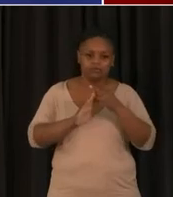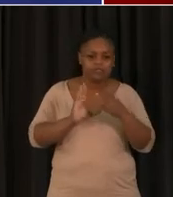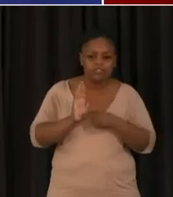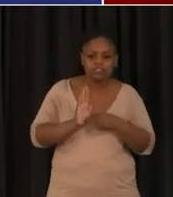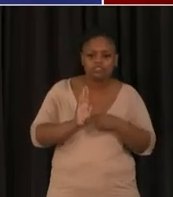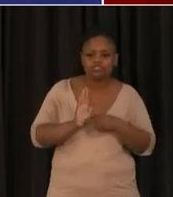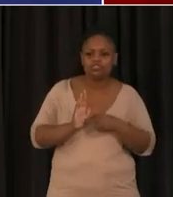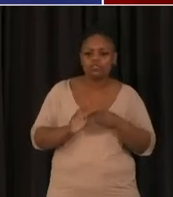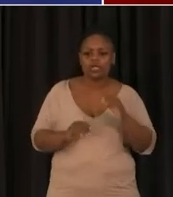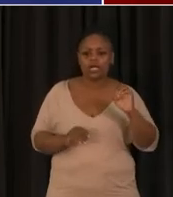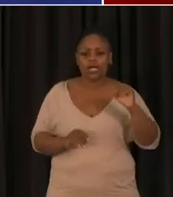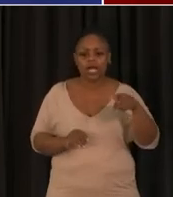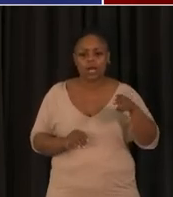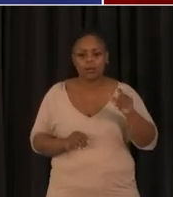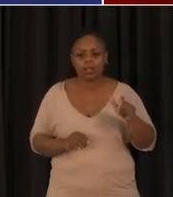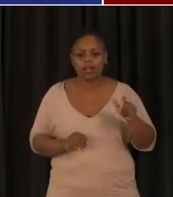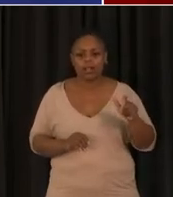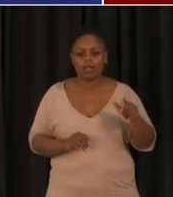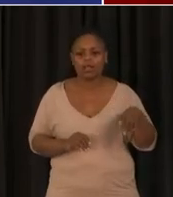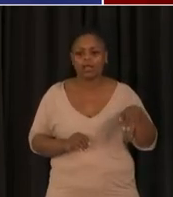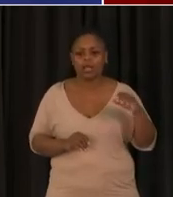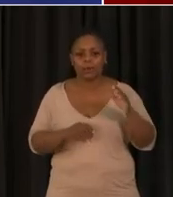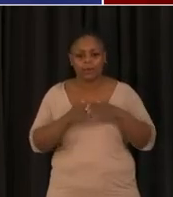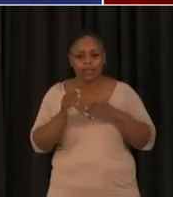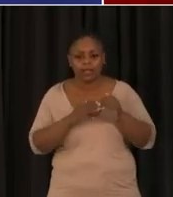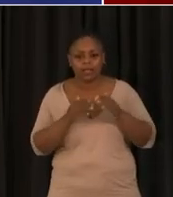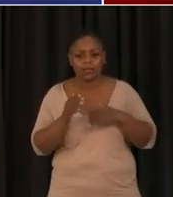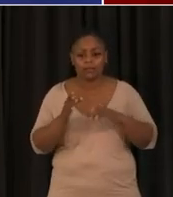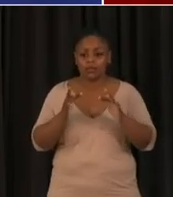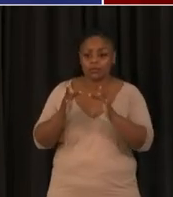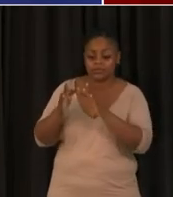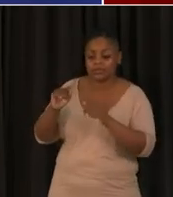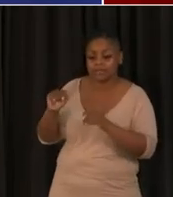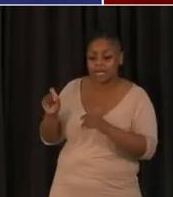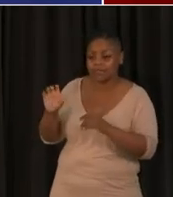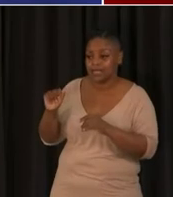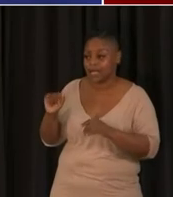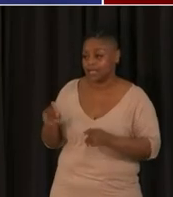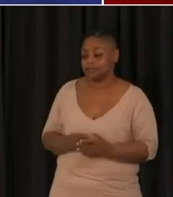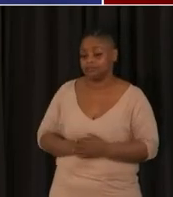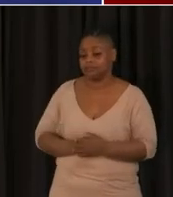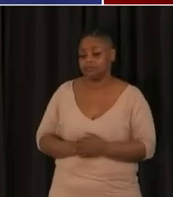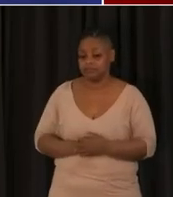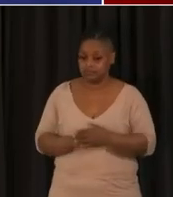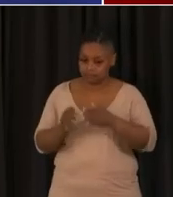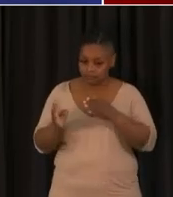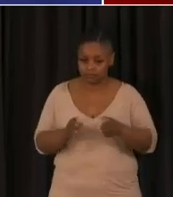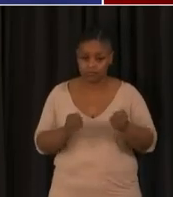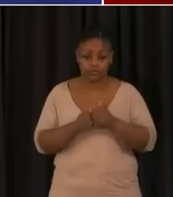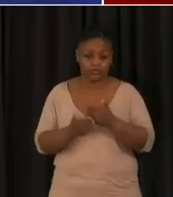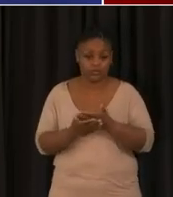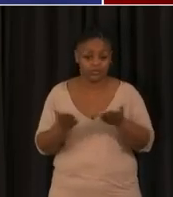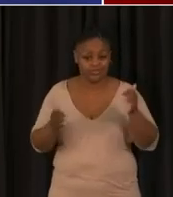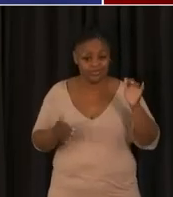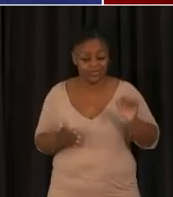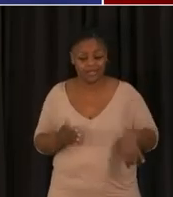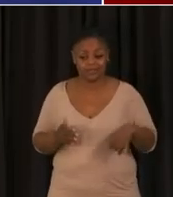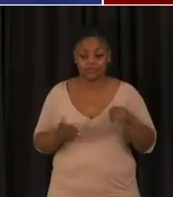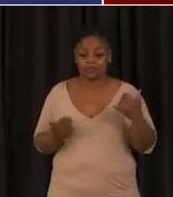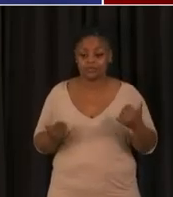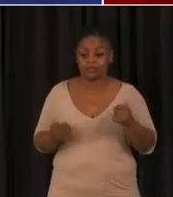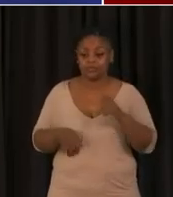be, habits from when you were a child. If you didn't have money and then you grow up and then you start spending money because you believe it makes you happy, but then you start spending